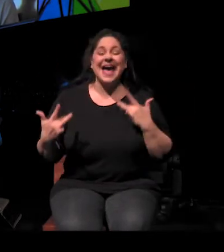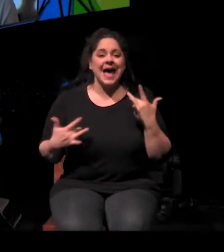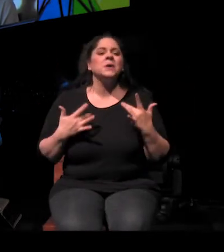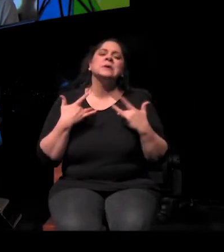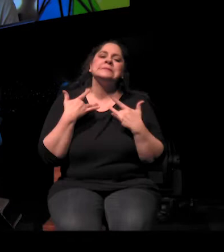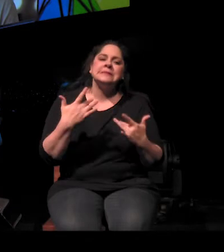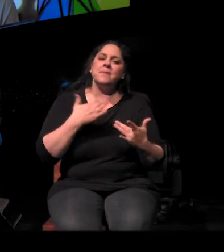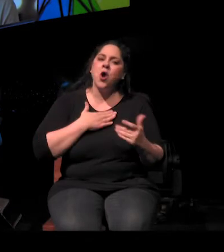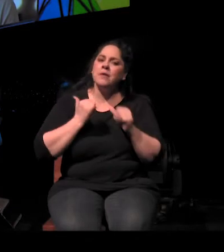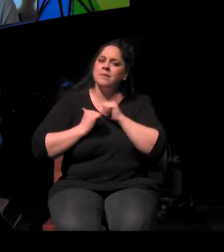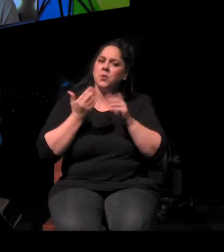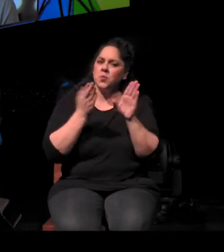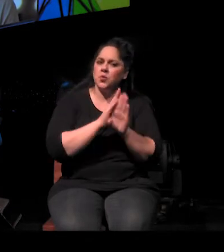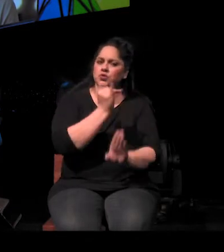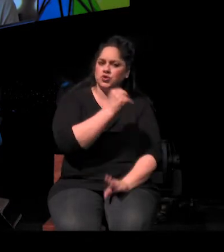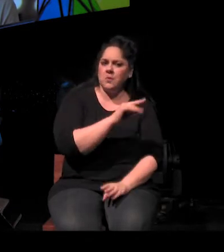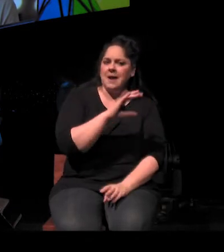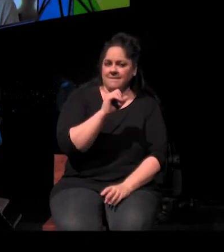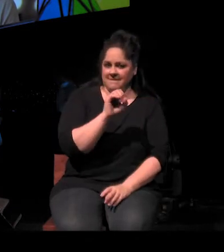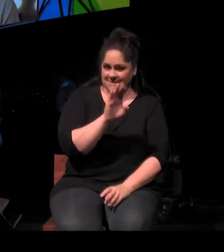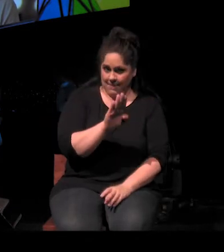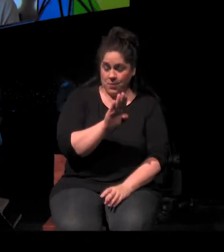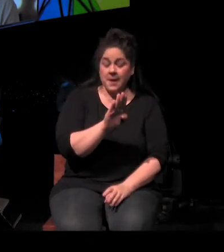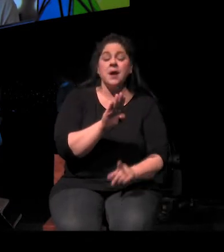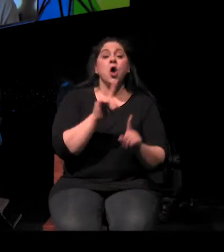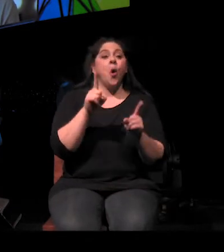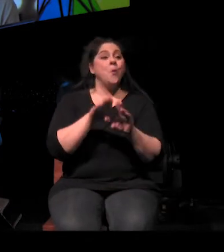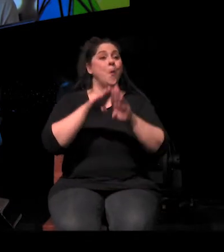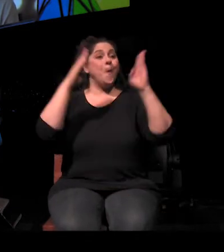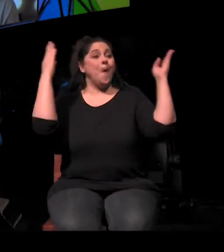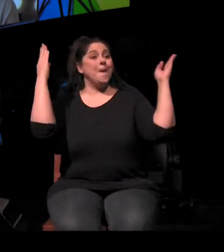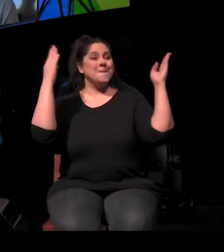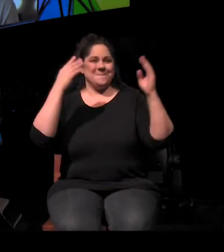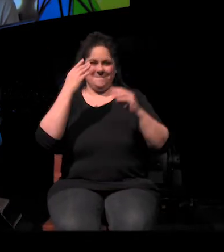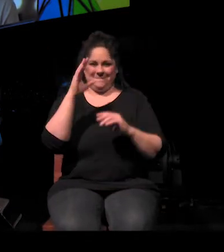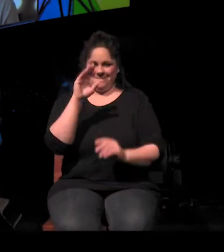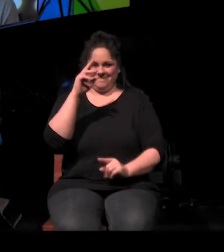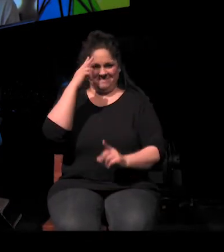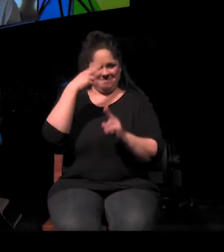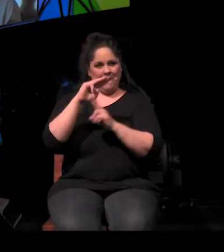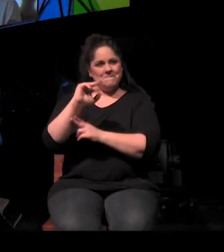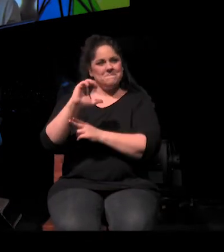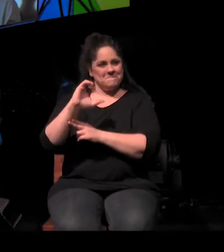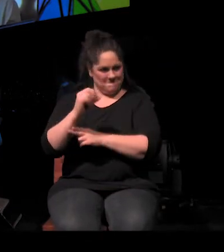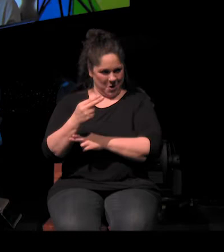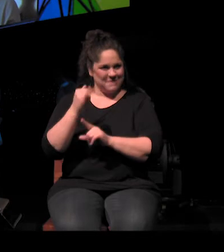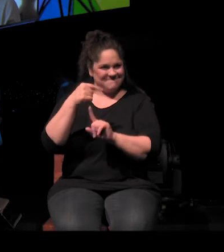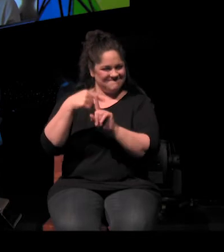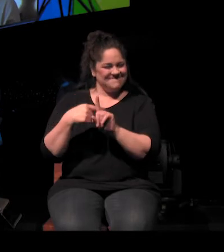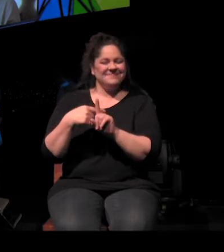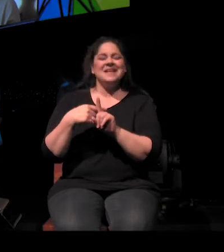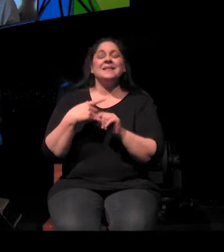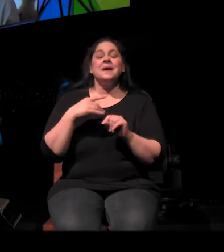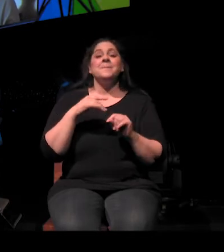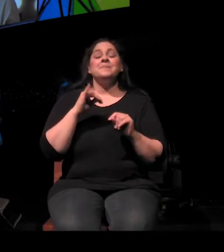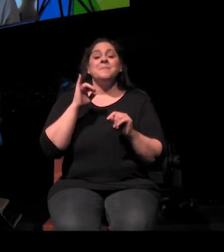January, February, that's normal. And then we open our doors March, and it's always such an exciting time to open and just see people coming back